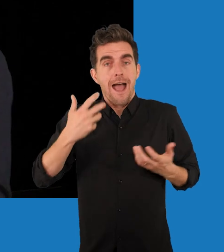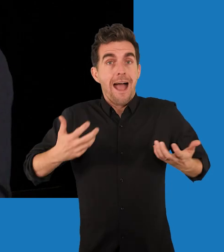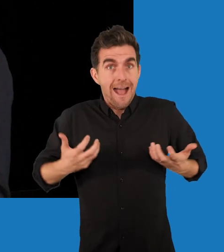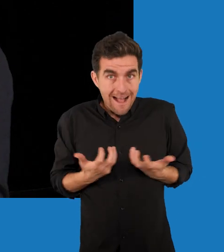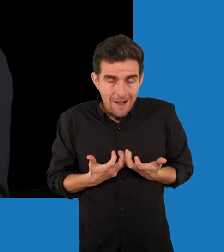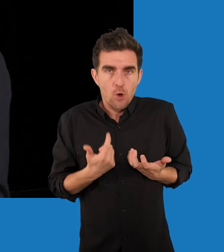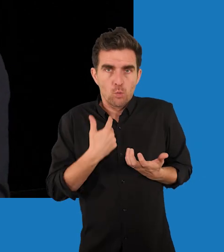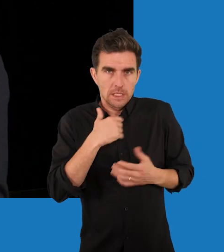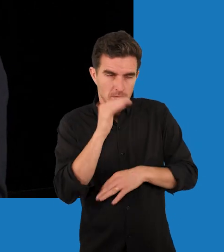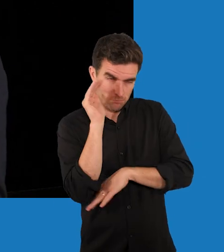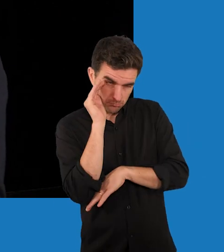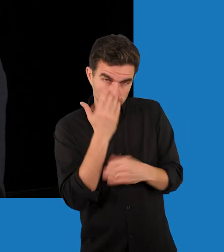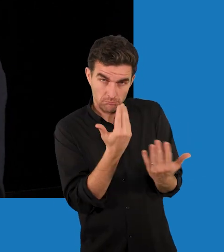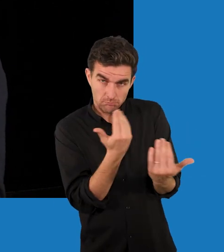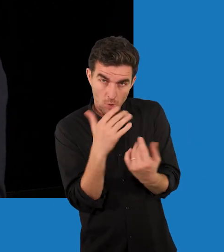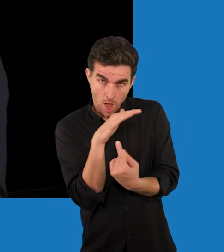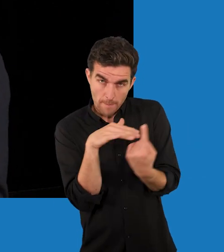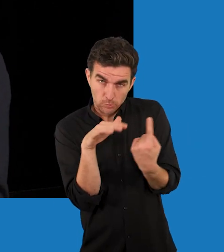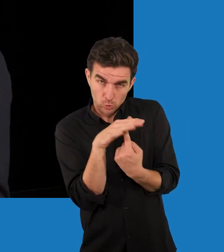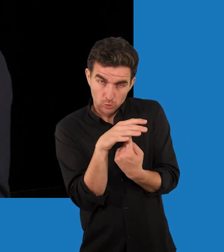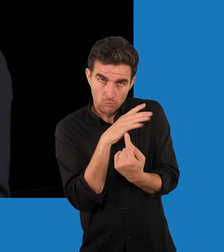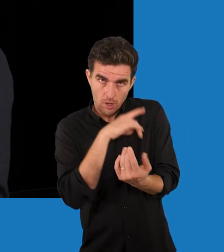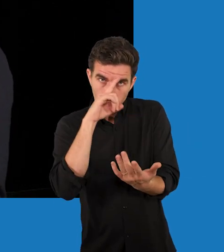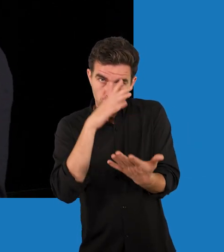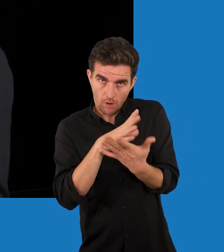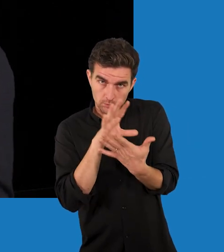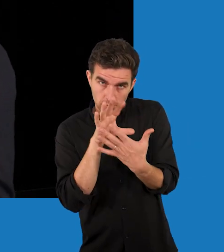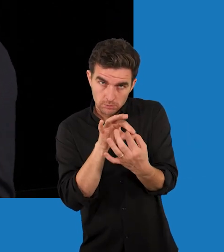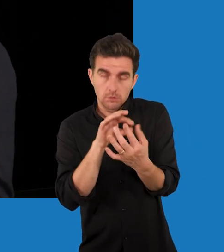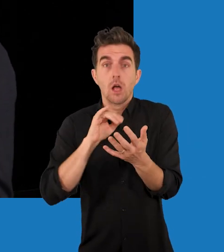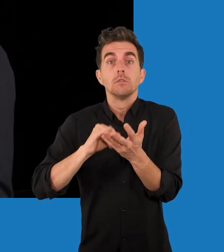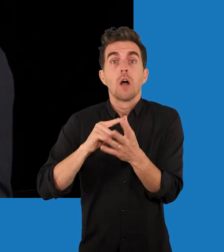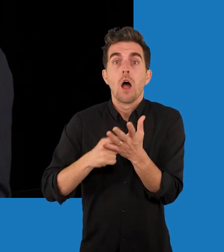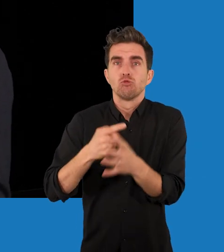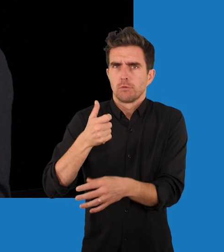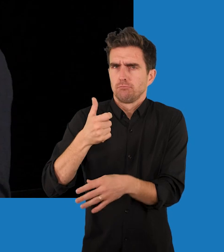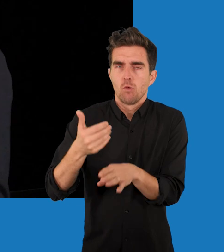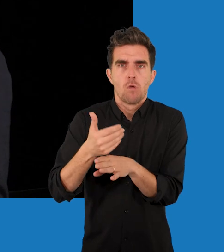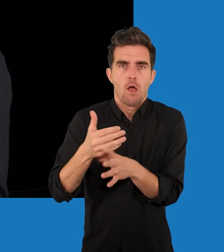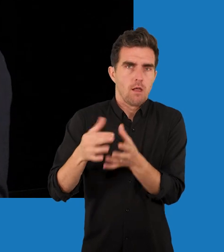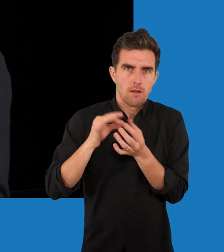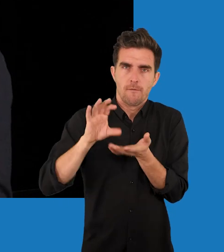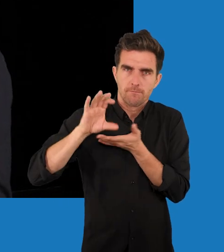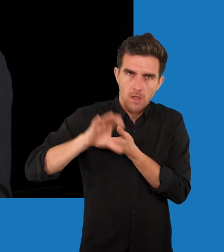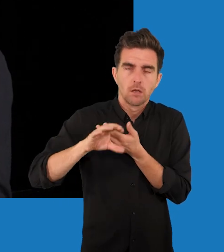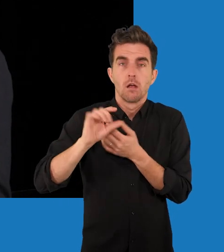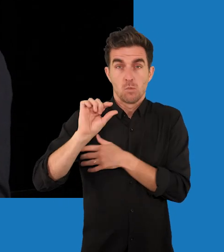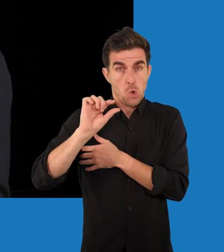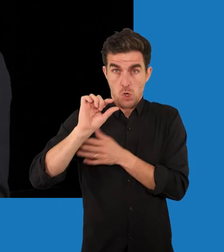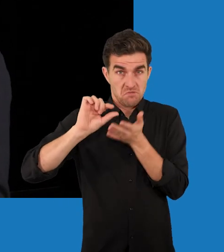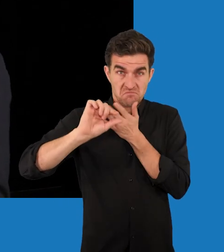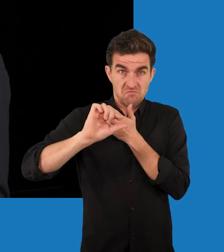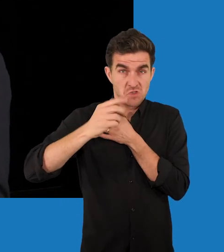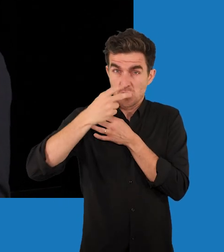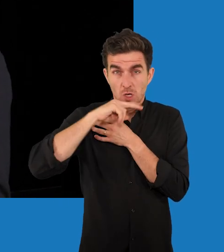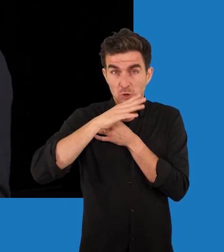probably about how we listen to communities, and that really is all about trust. And Sarah has been doing some great work with us, funding, very